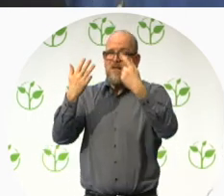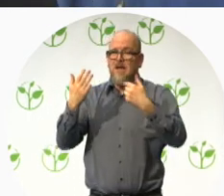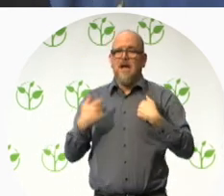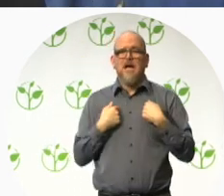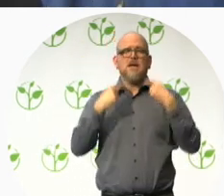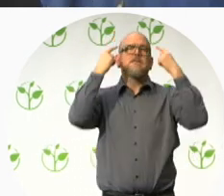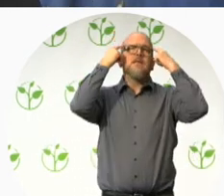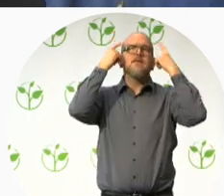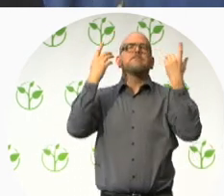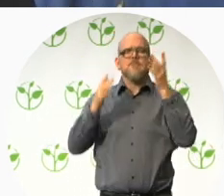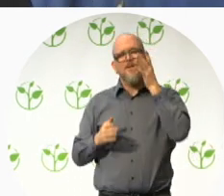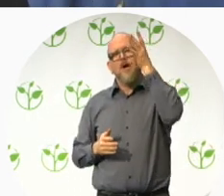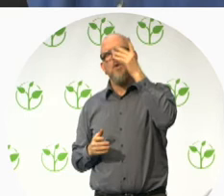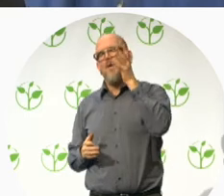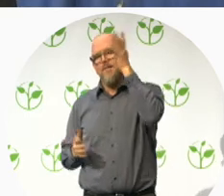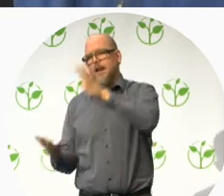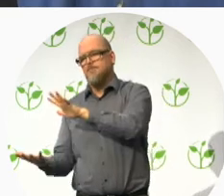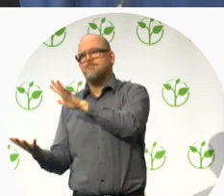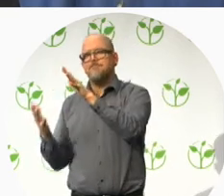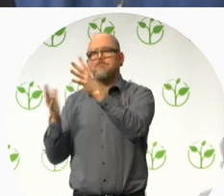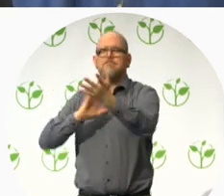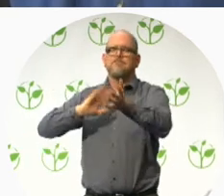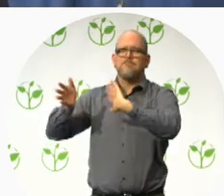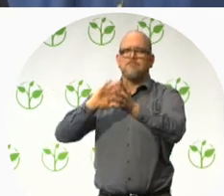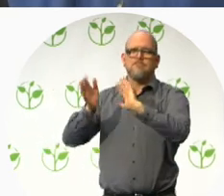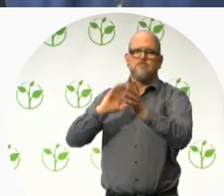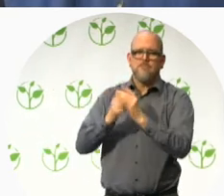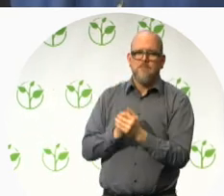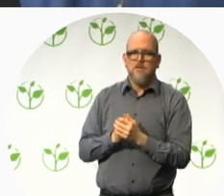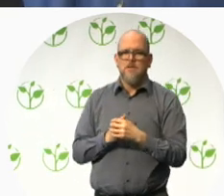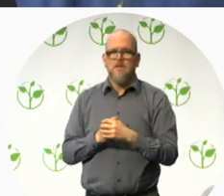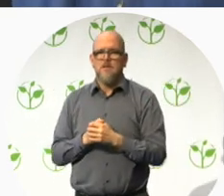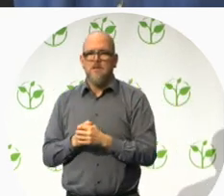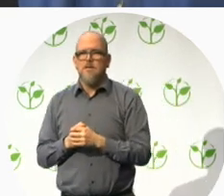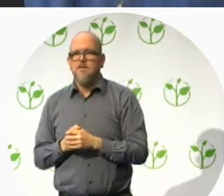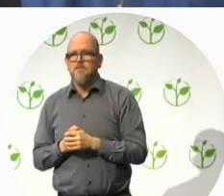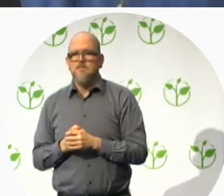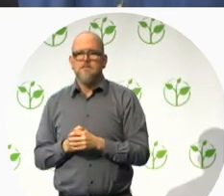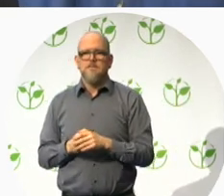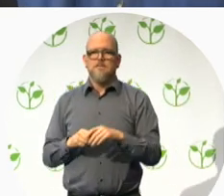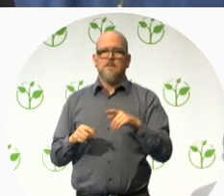language so that they can become literate.